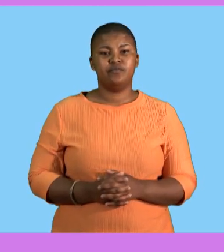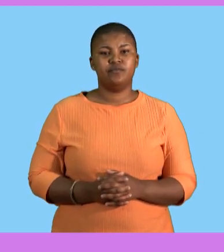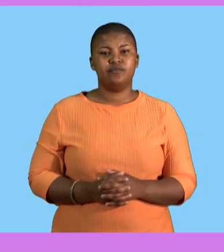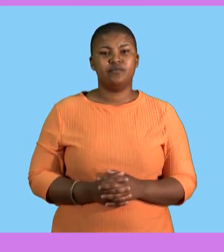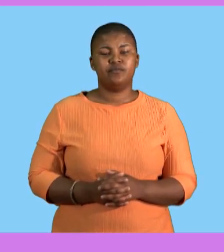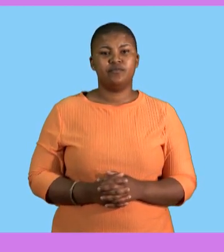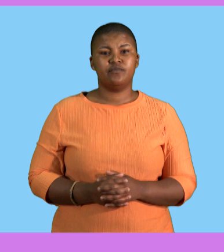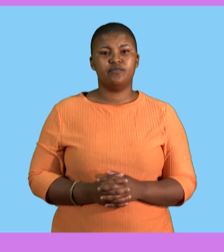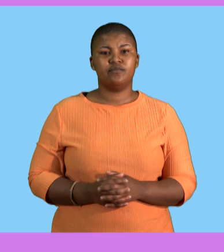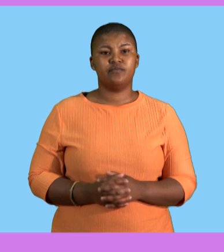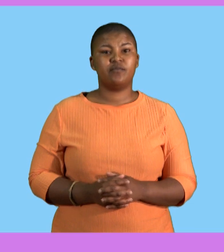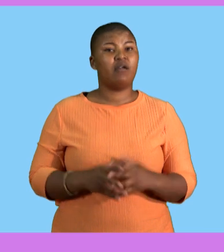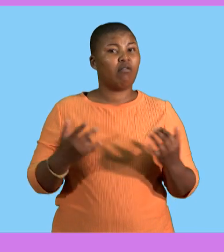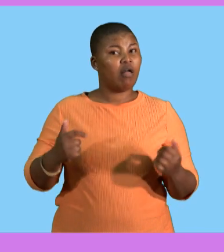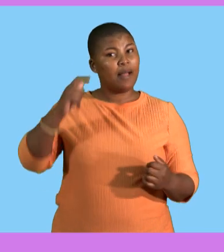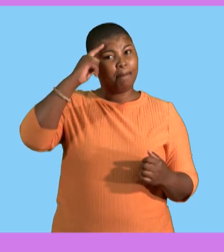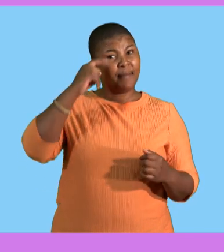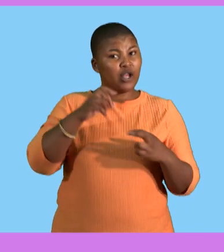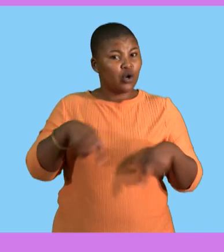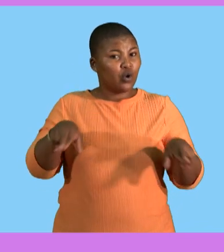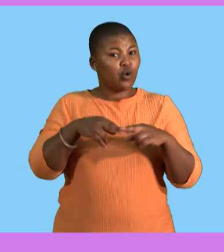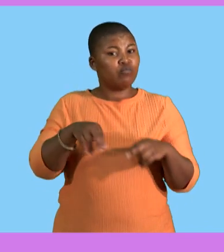So the bedroom is